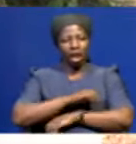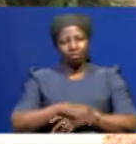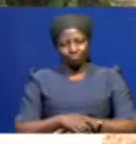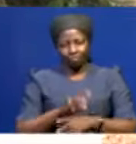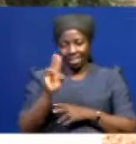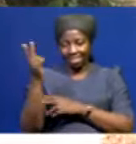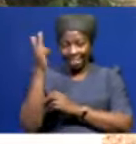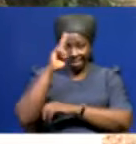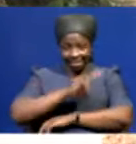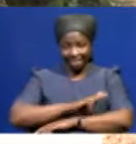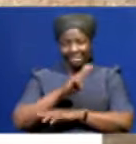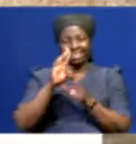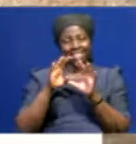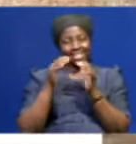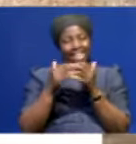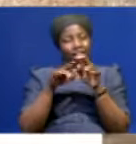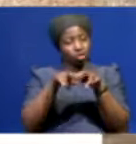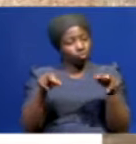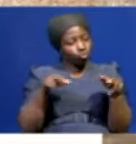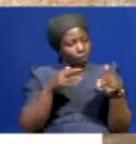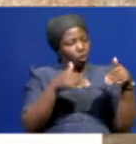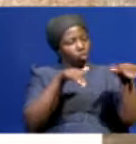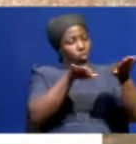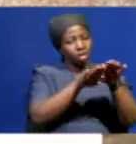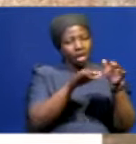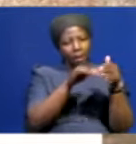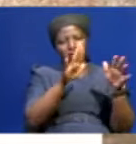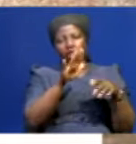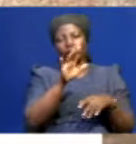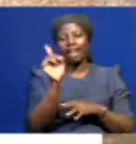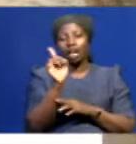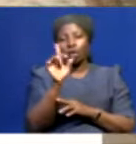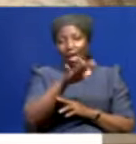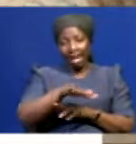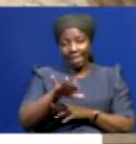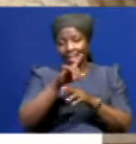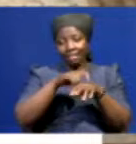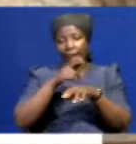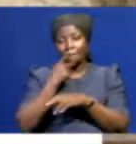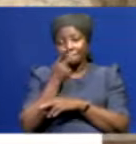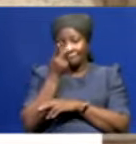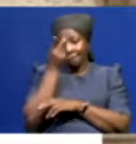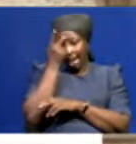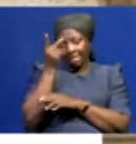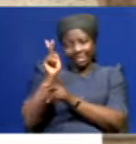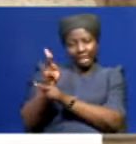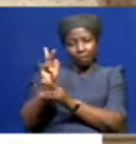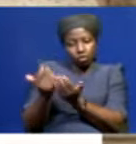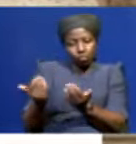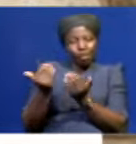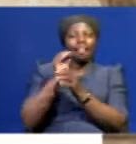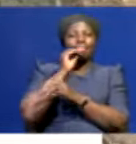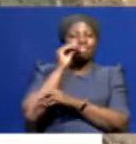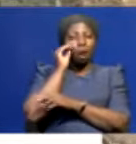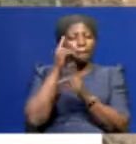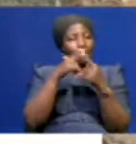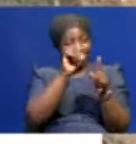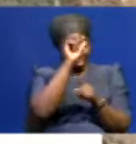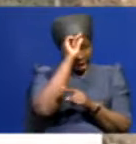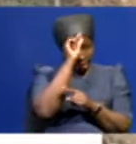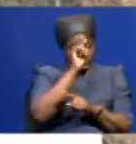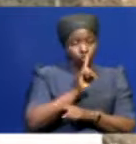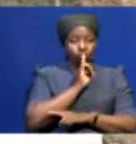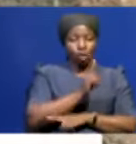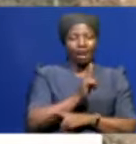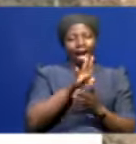For the second day, classrooms remained closed in most of Nairobi as parents kept their children at home despite the government order to